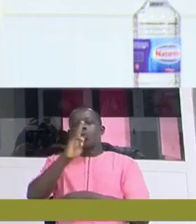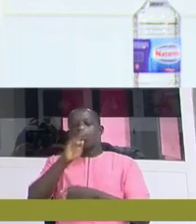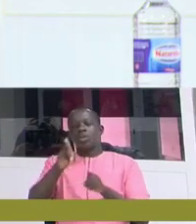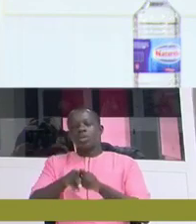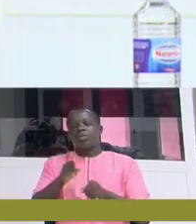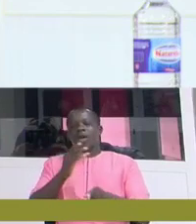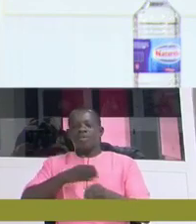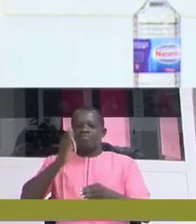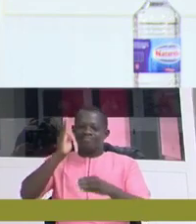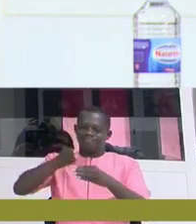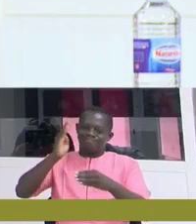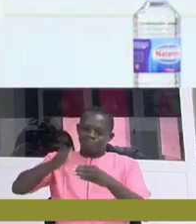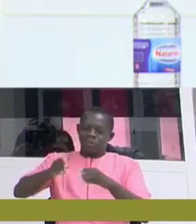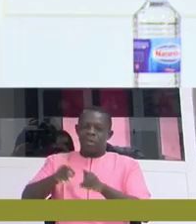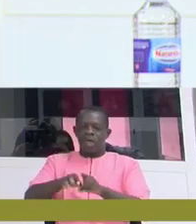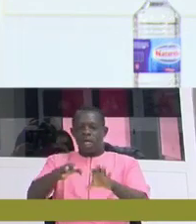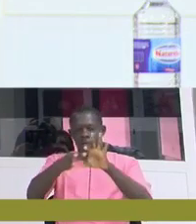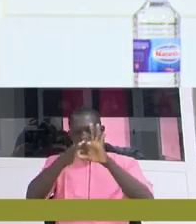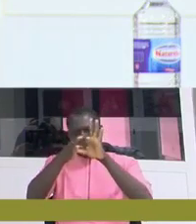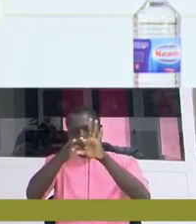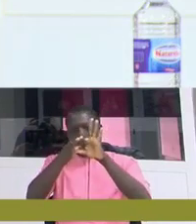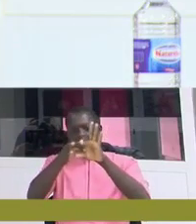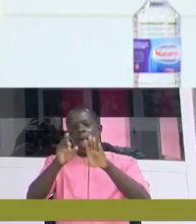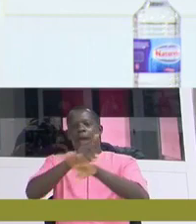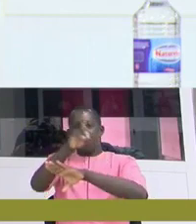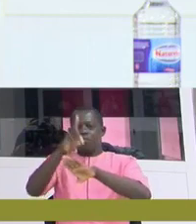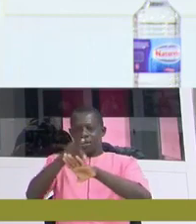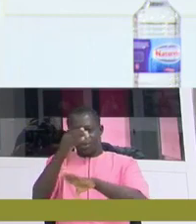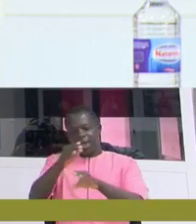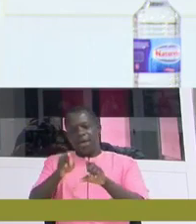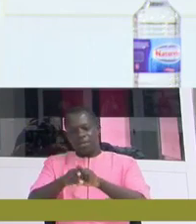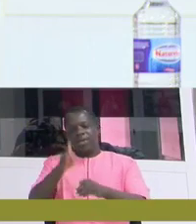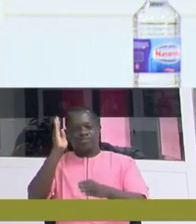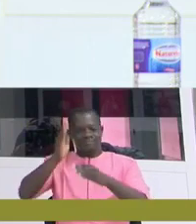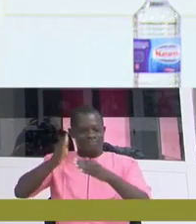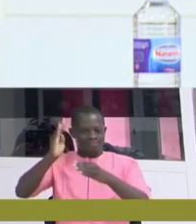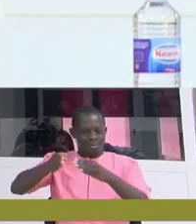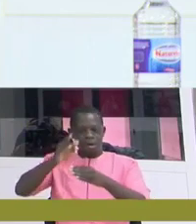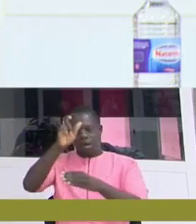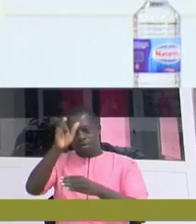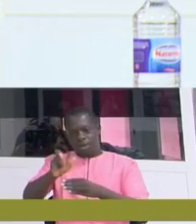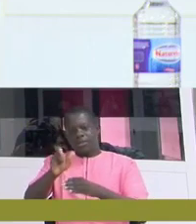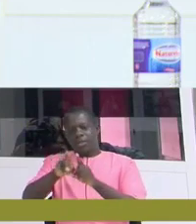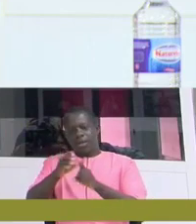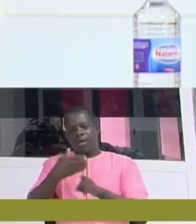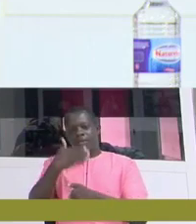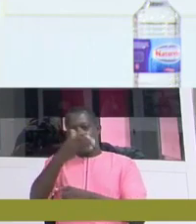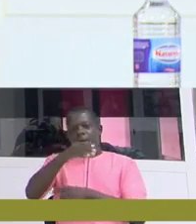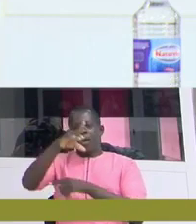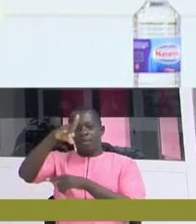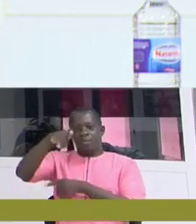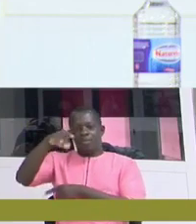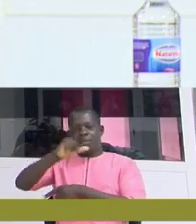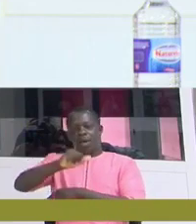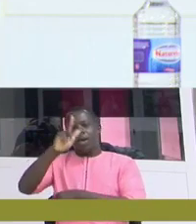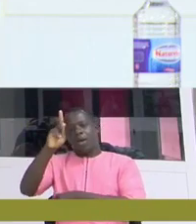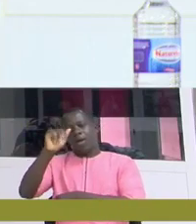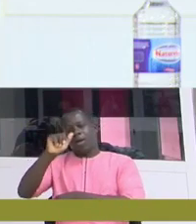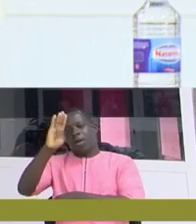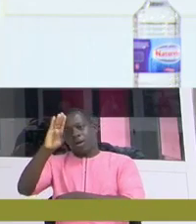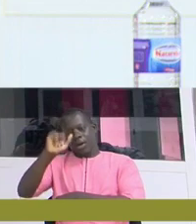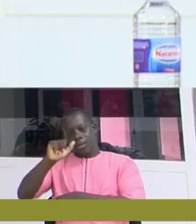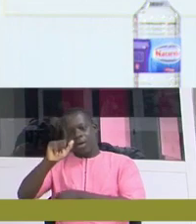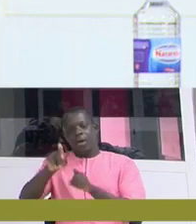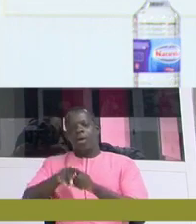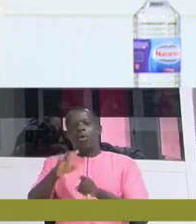by who sells meat, they call him Fakaba. A butcher. Yes, a butcher, they call him Fakaba. Fakaba. Yes. Kabirin tatan sito